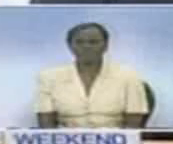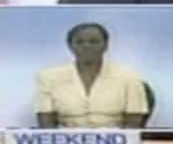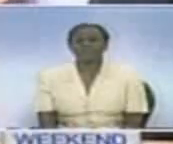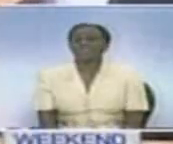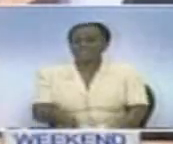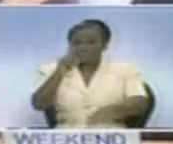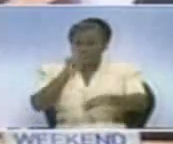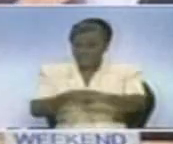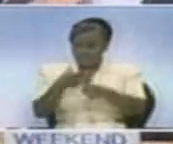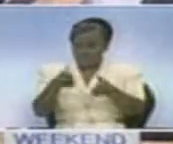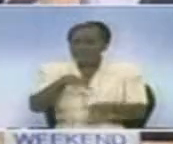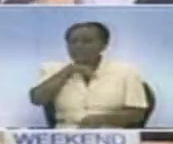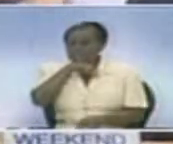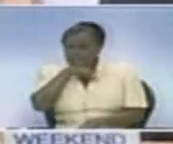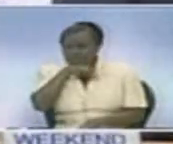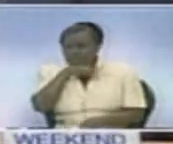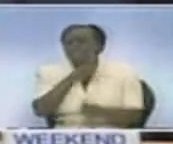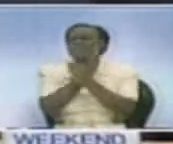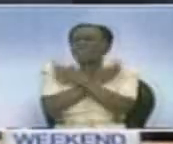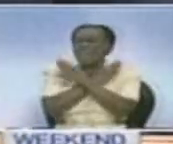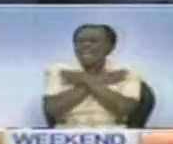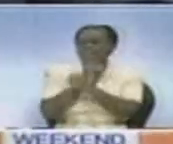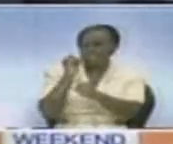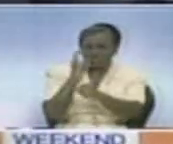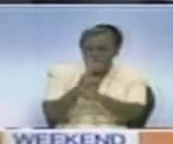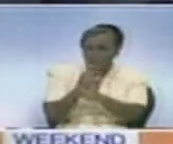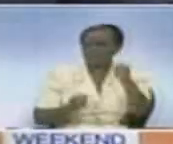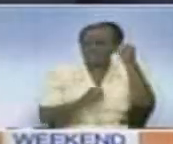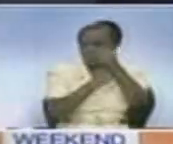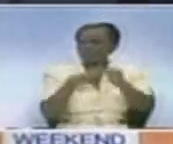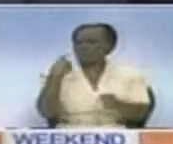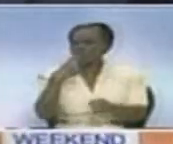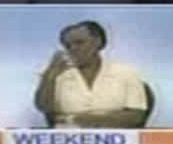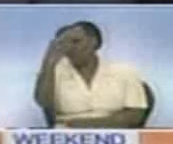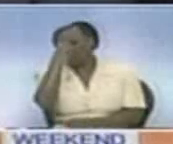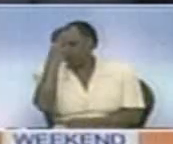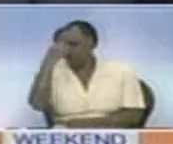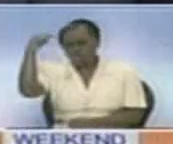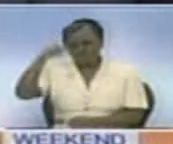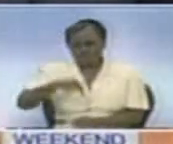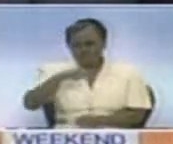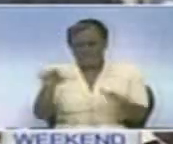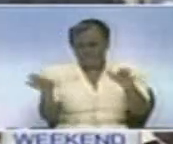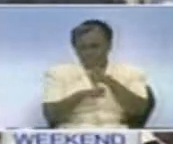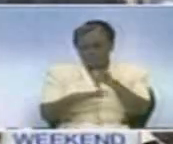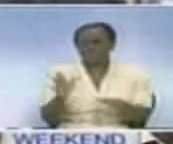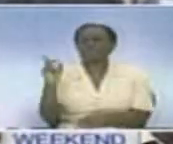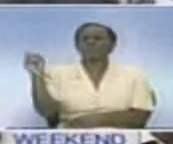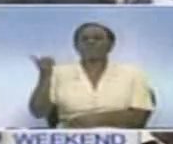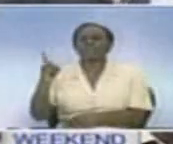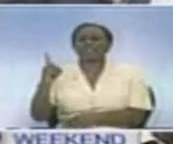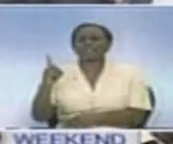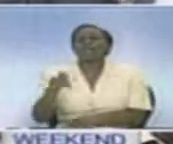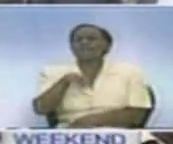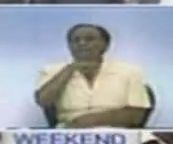At that time, Raila's bosom buddy and fiercest supporter was William Ruto, who is today's deputy president.